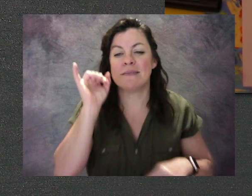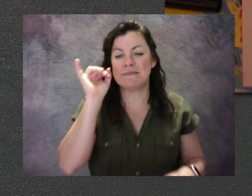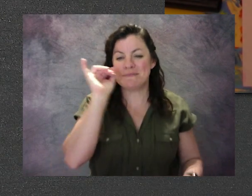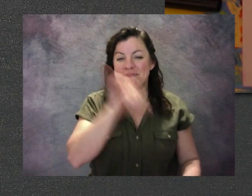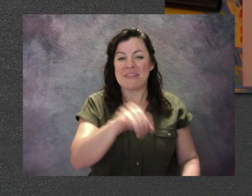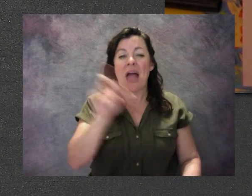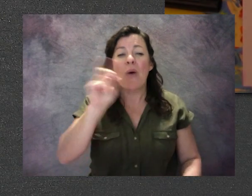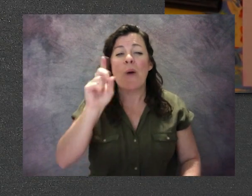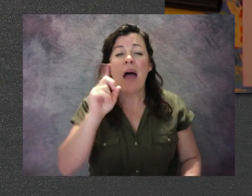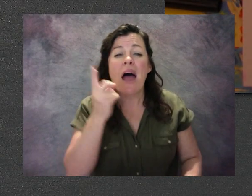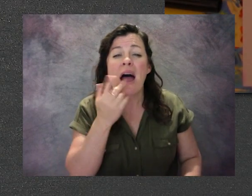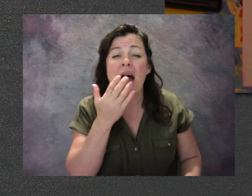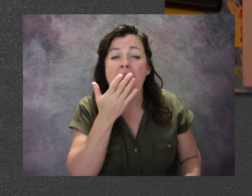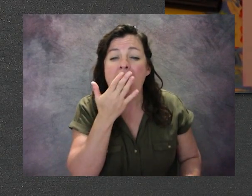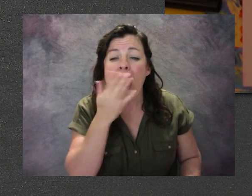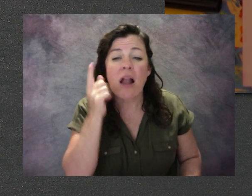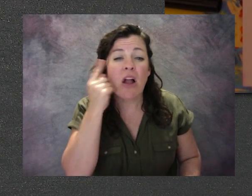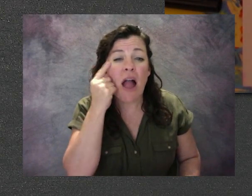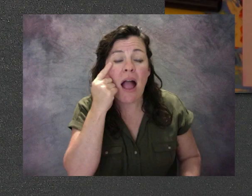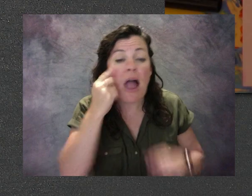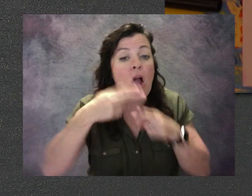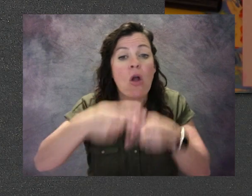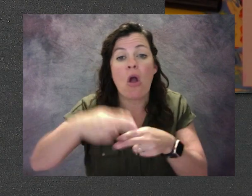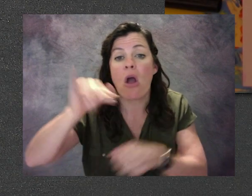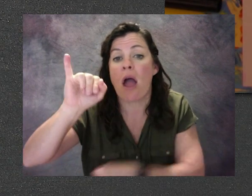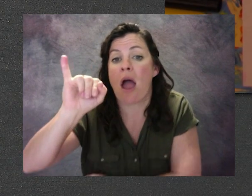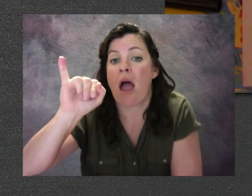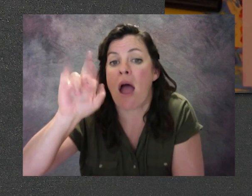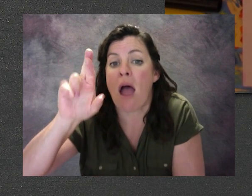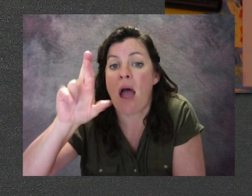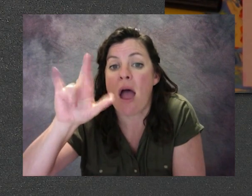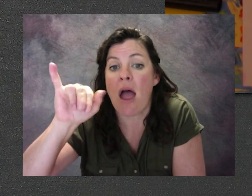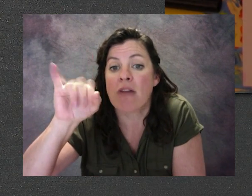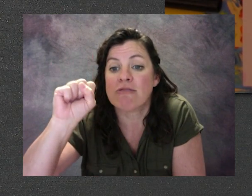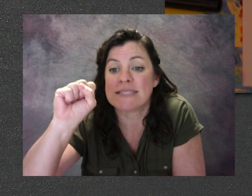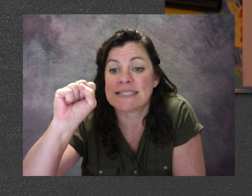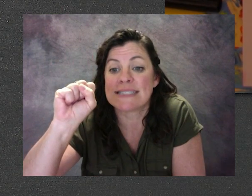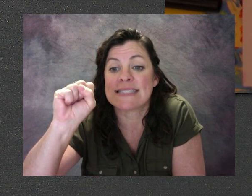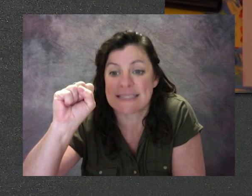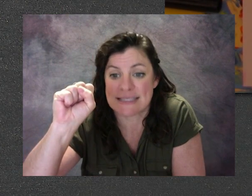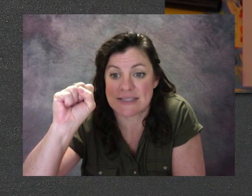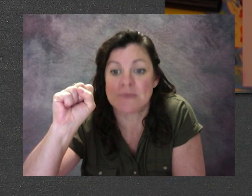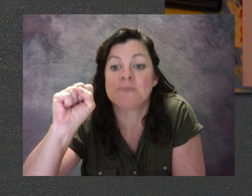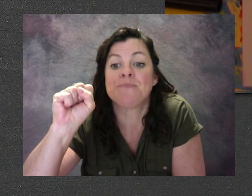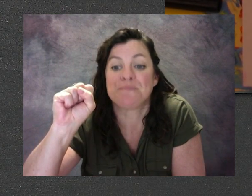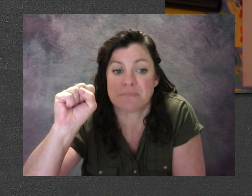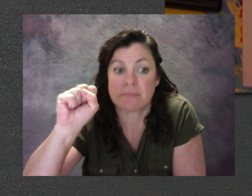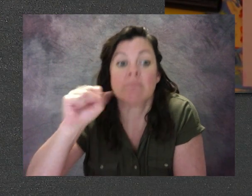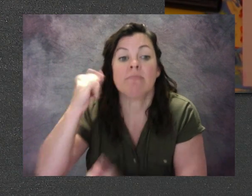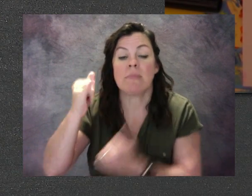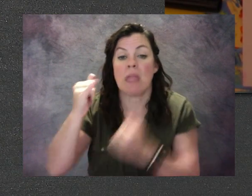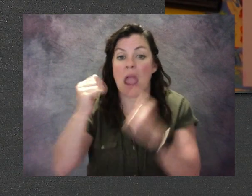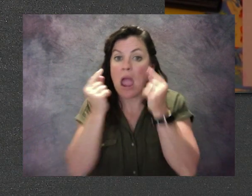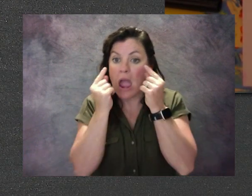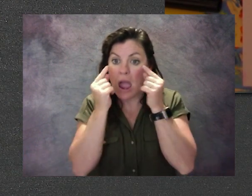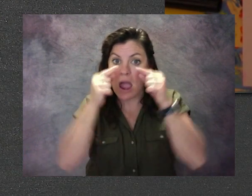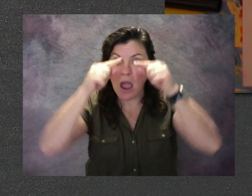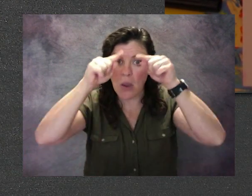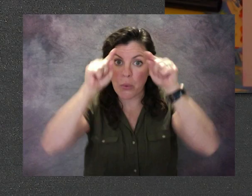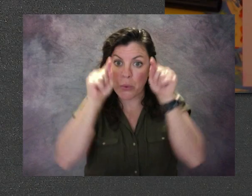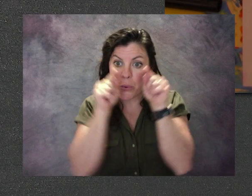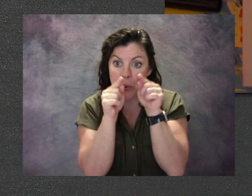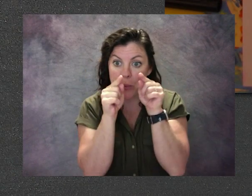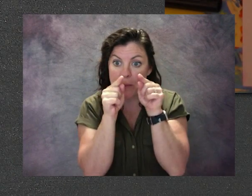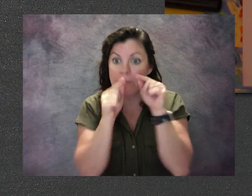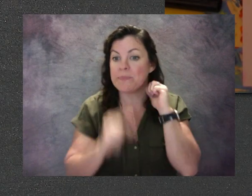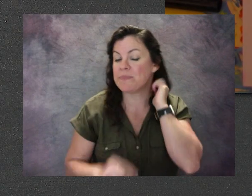the iris. And I'll do it on the other side, 2 curved lines. Now we'll get the